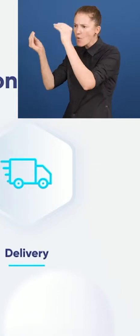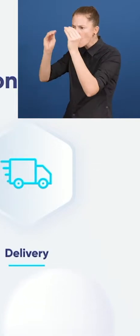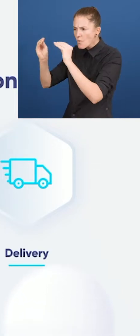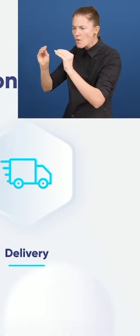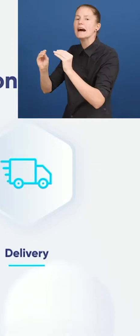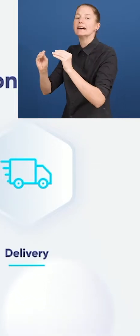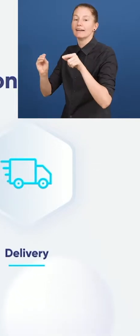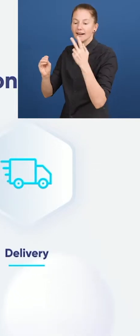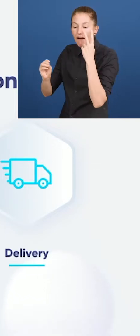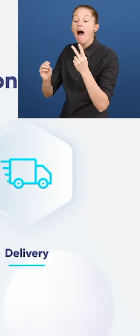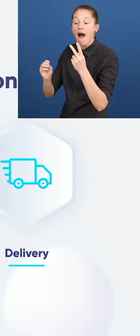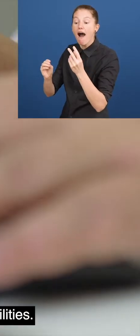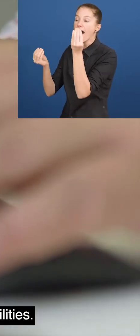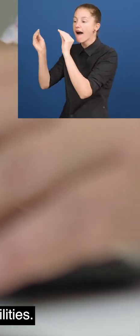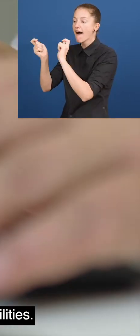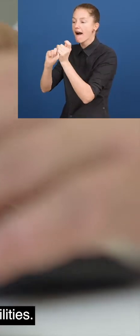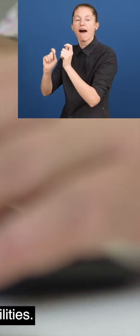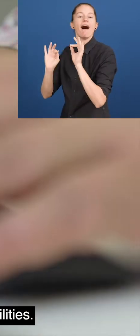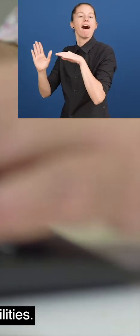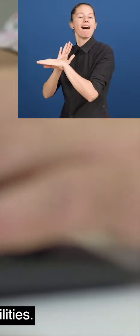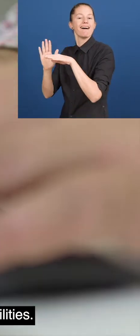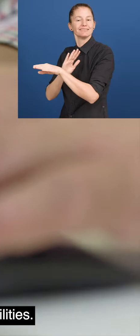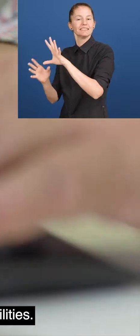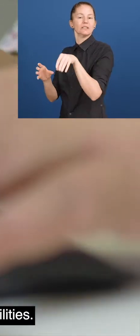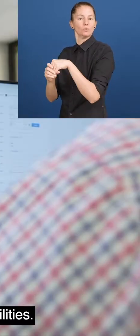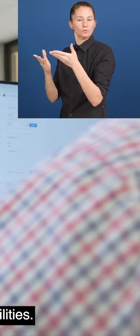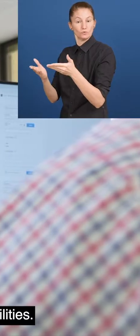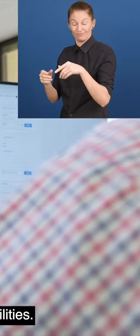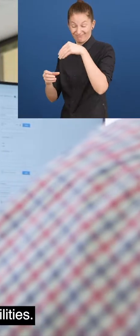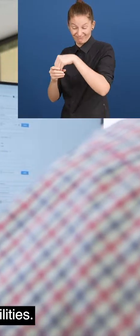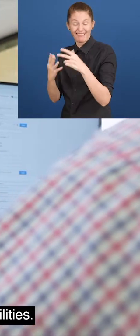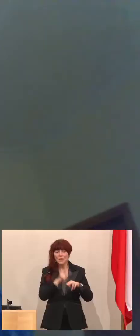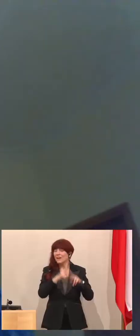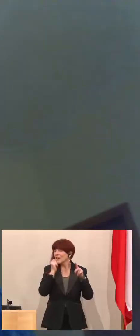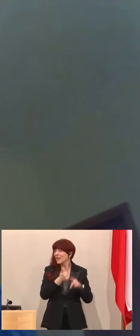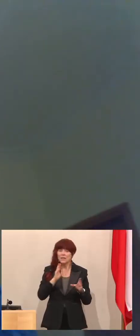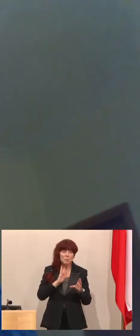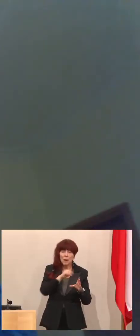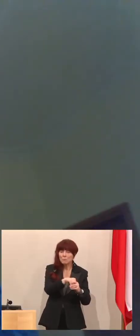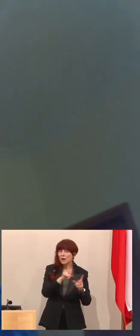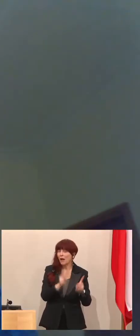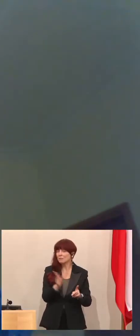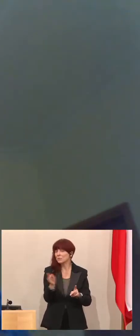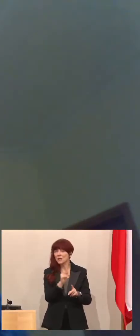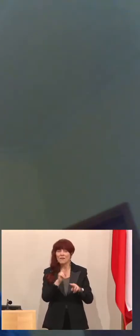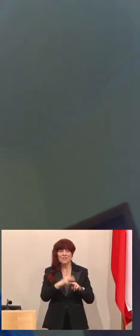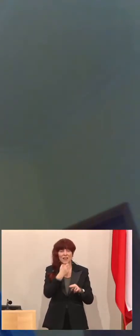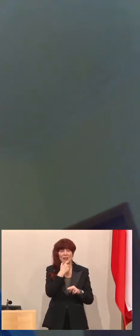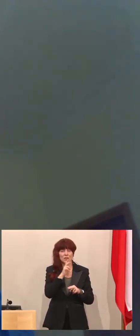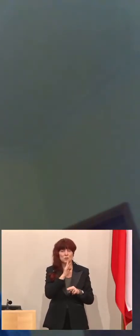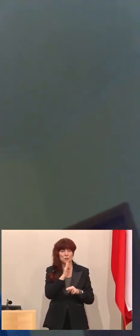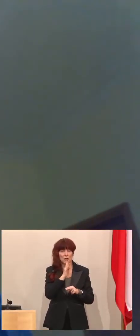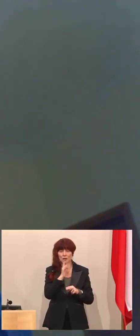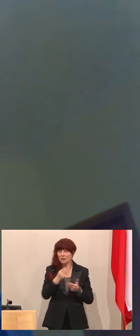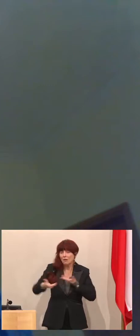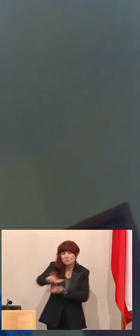have to make services accessible to everyone, so that was what we had to implement. And join our community of practice, of people sharing best practice,